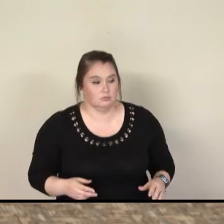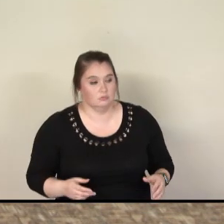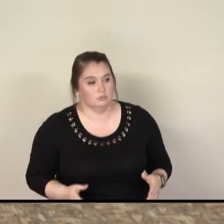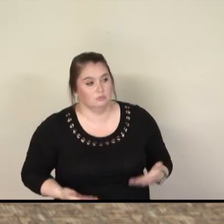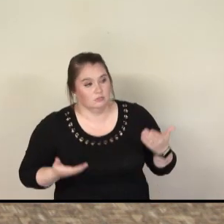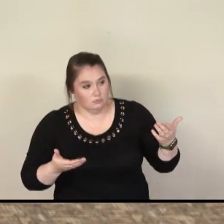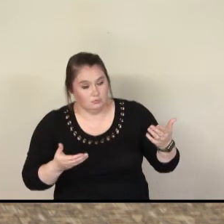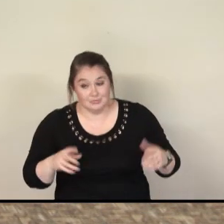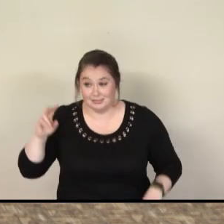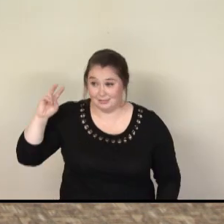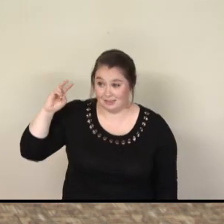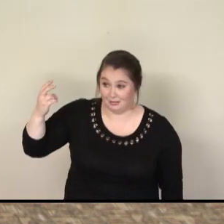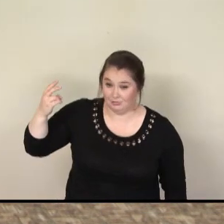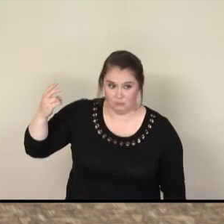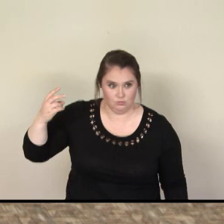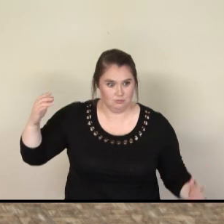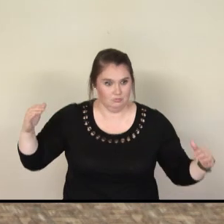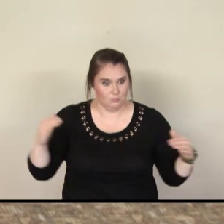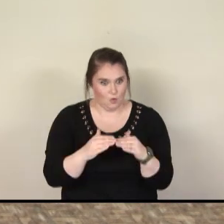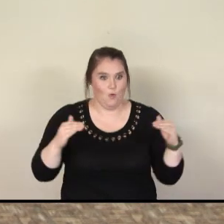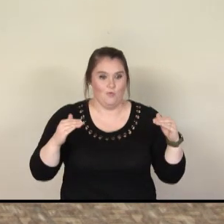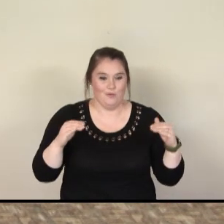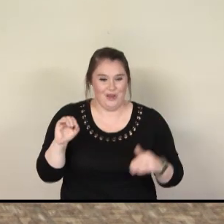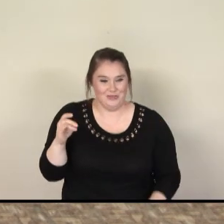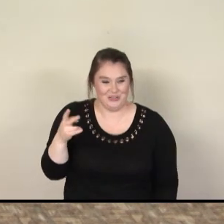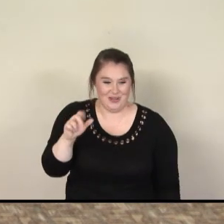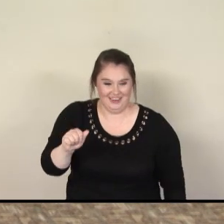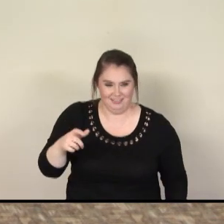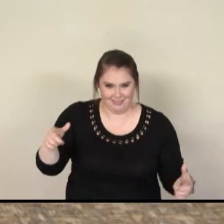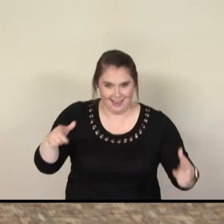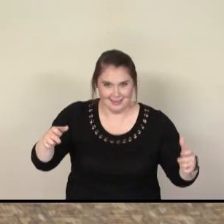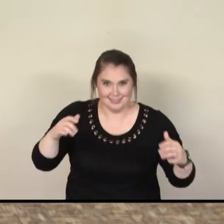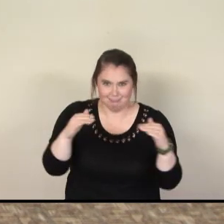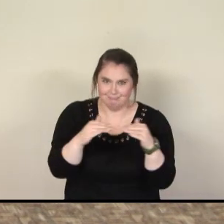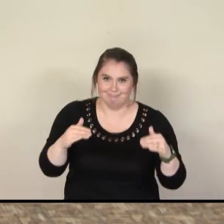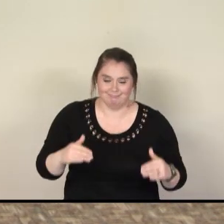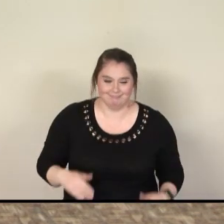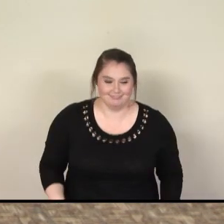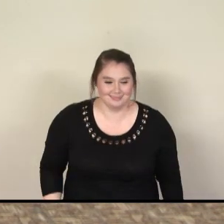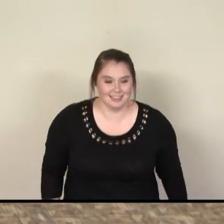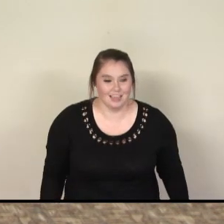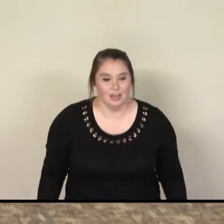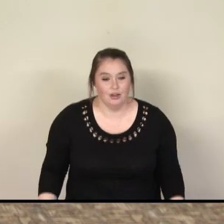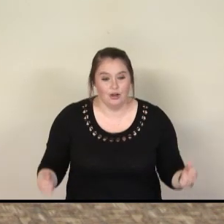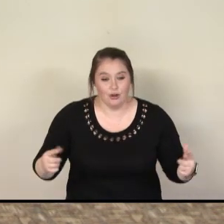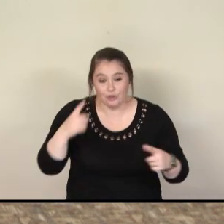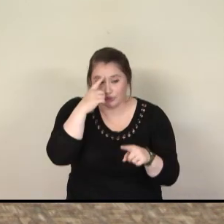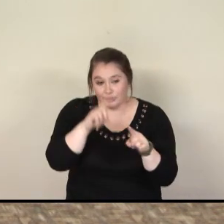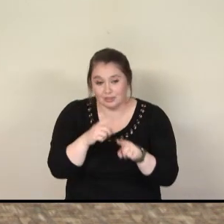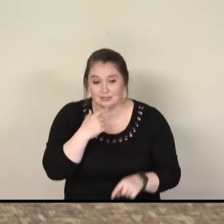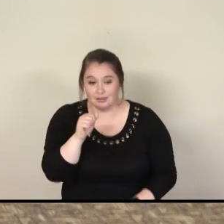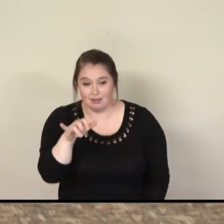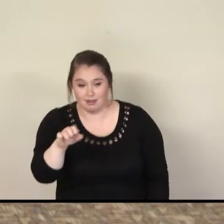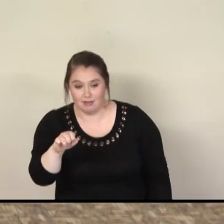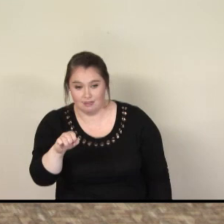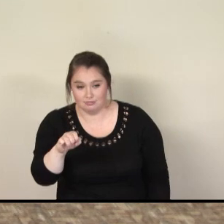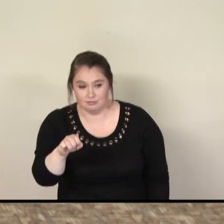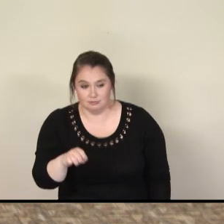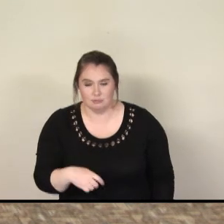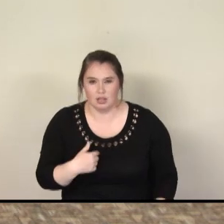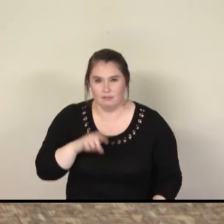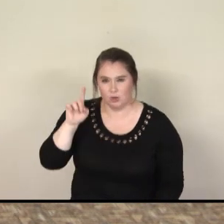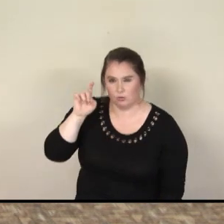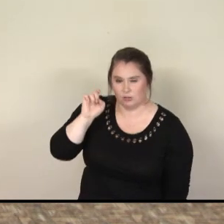Do I have a second? Second. Whoa, we'll give it to Mr. Ochoa. Second. All in favor, say aye. Aye. I do